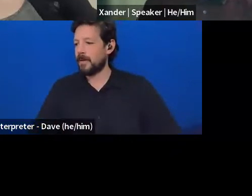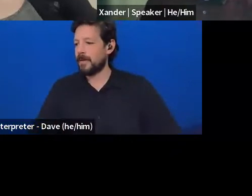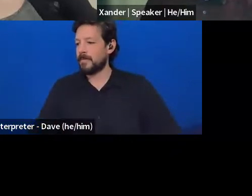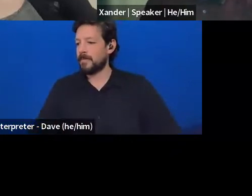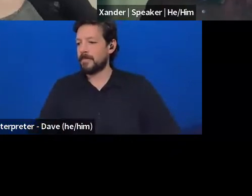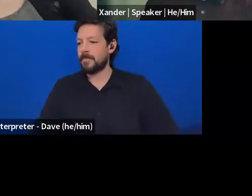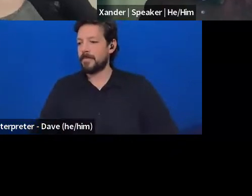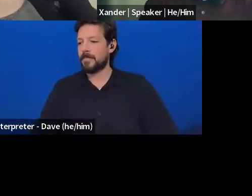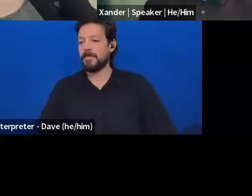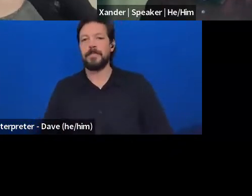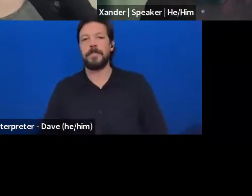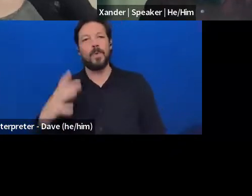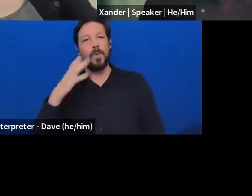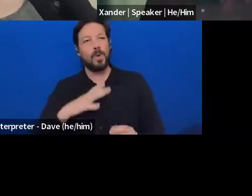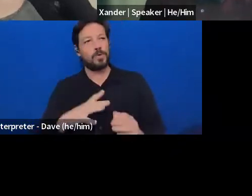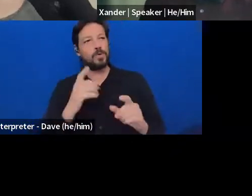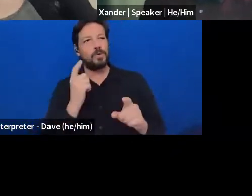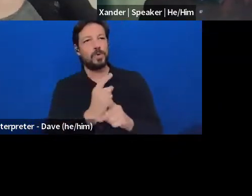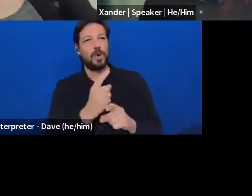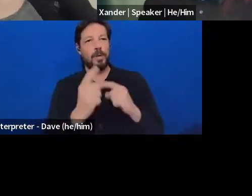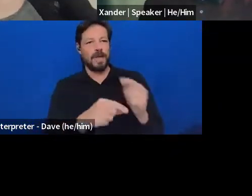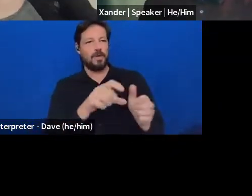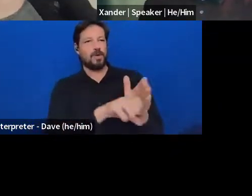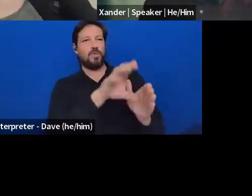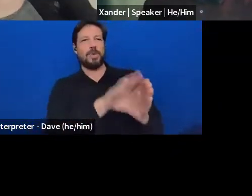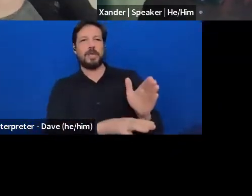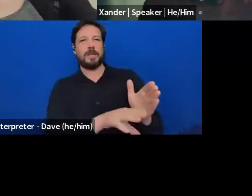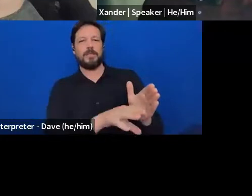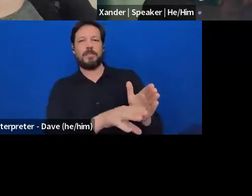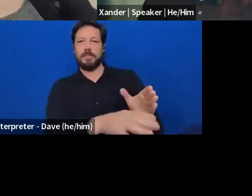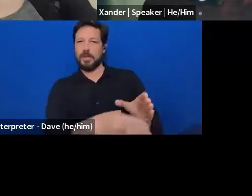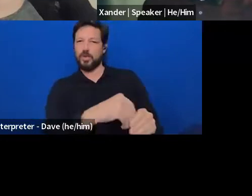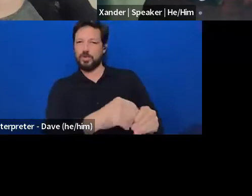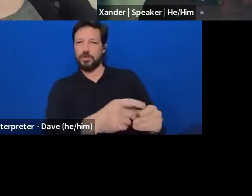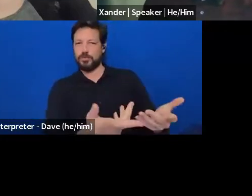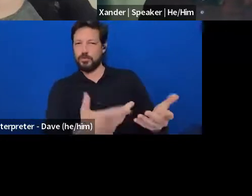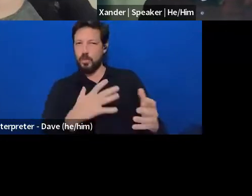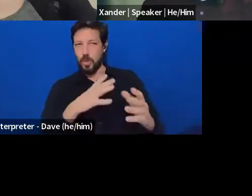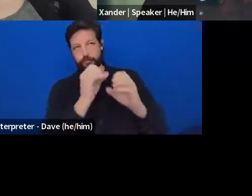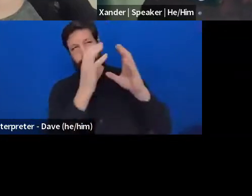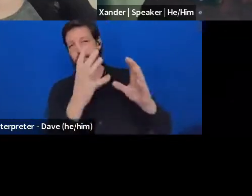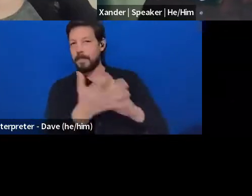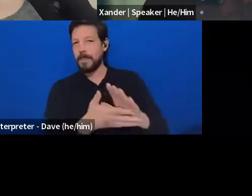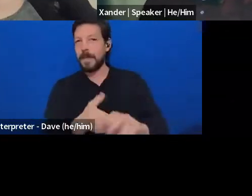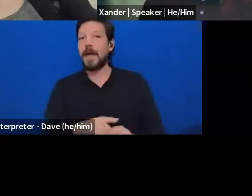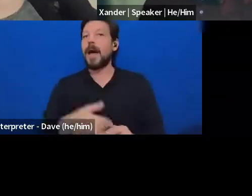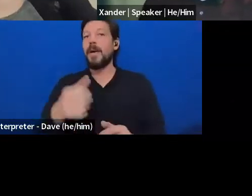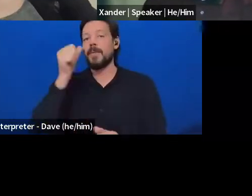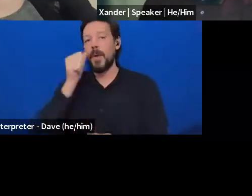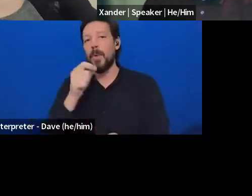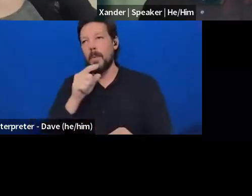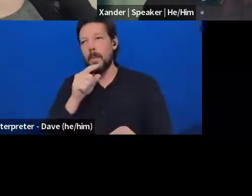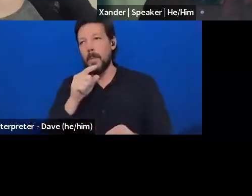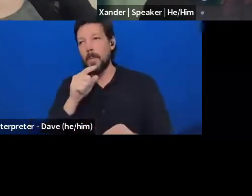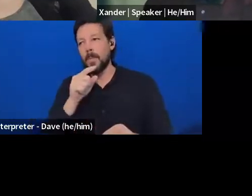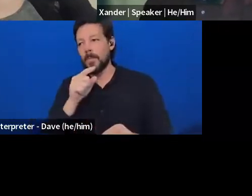focus on what that looks like, acknowledging that the main place that you would have curriculum inclusion is in a place